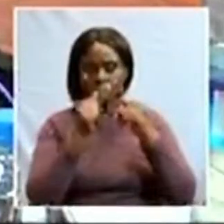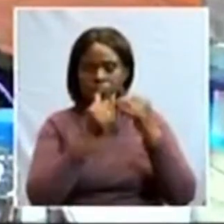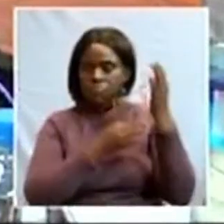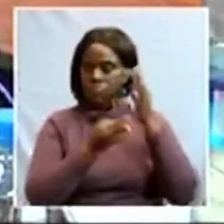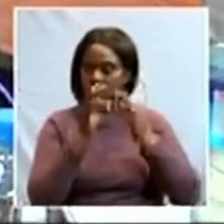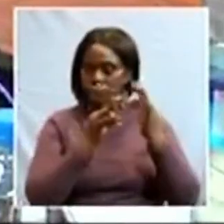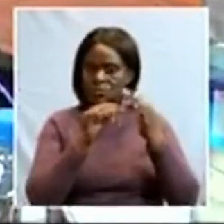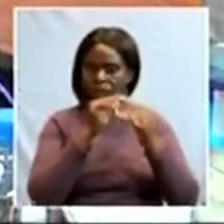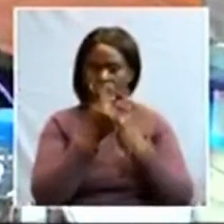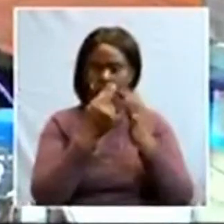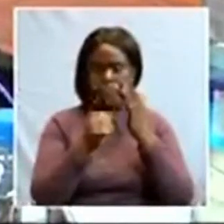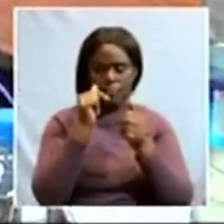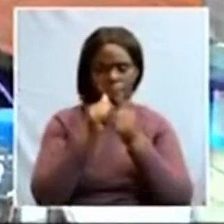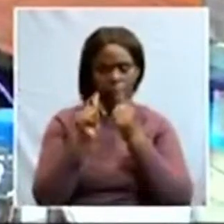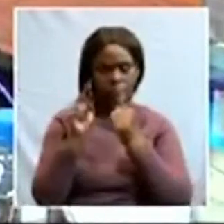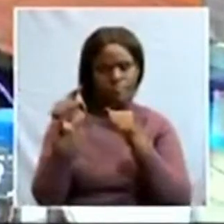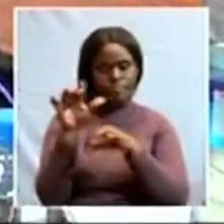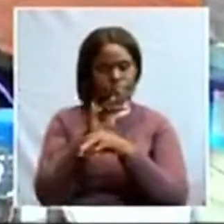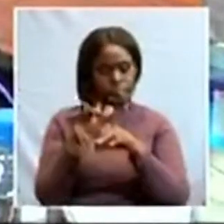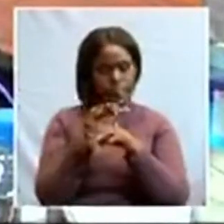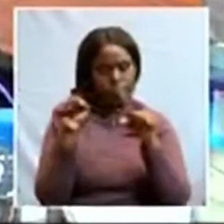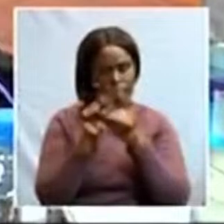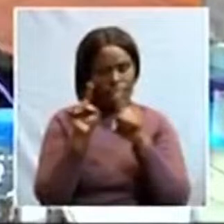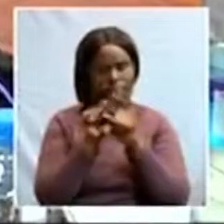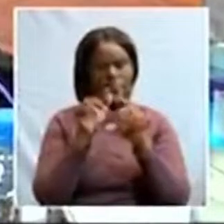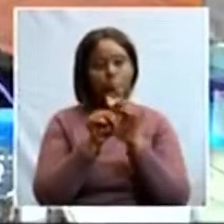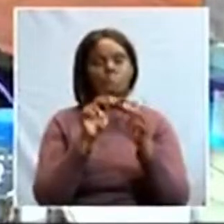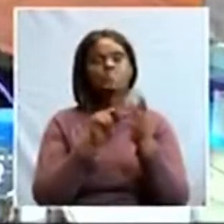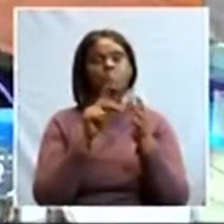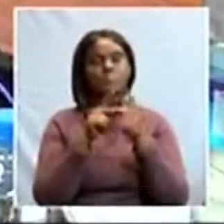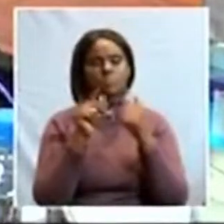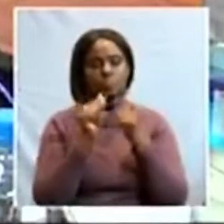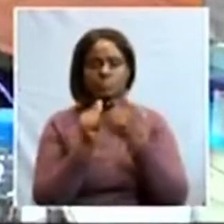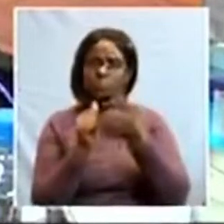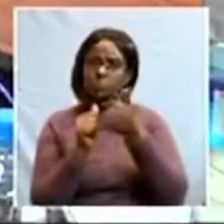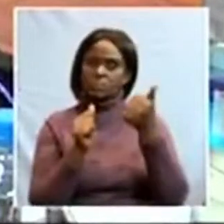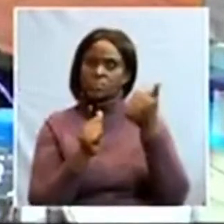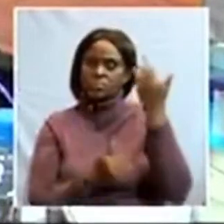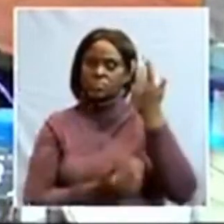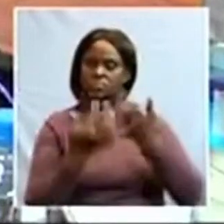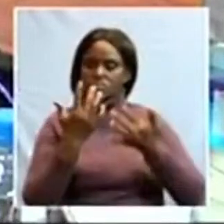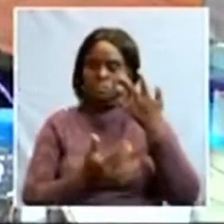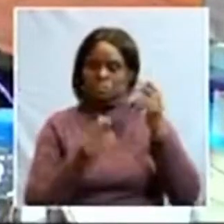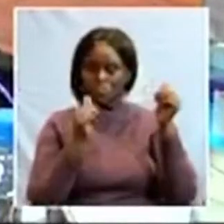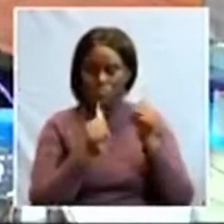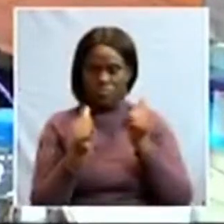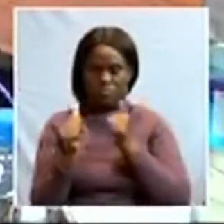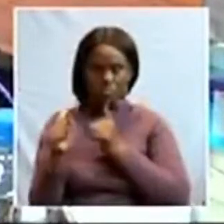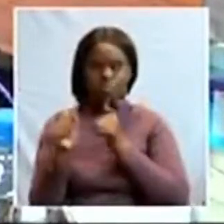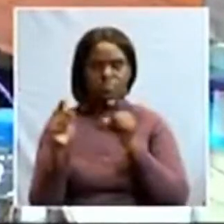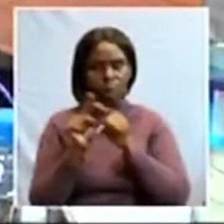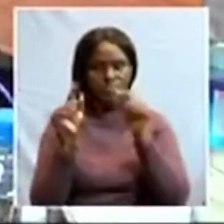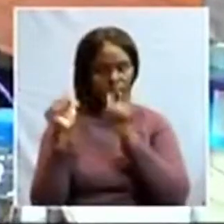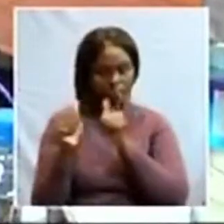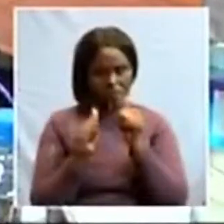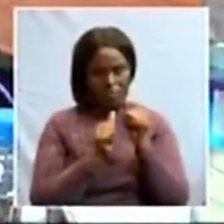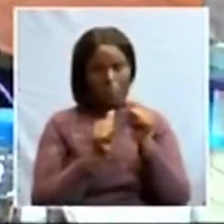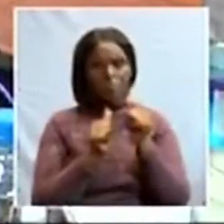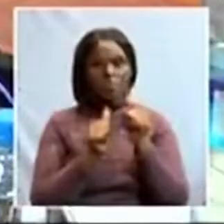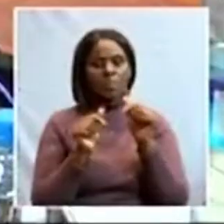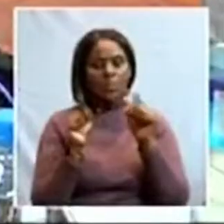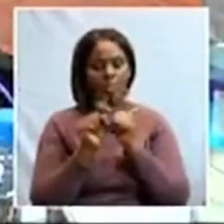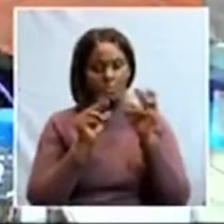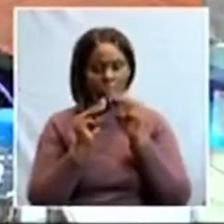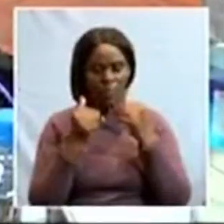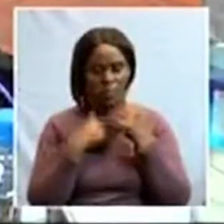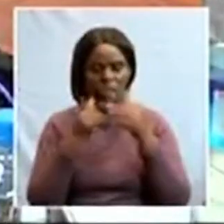that the variance was due to overrunning in programming with other fire activities. Action taken.